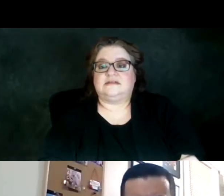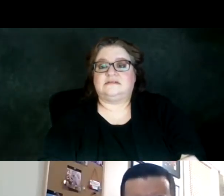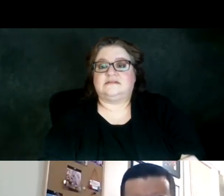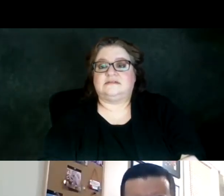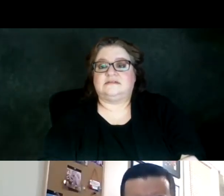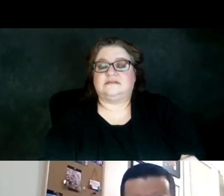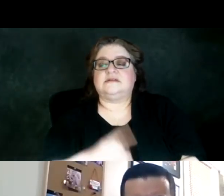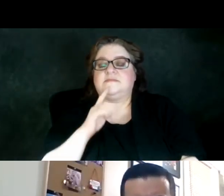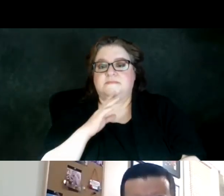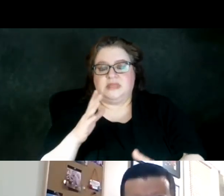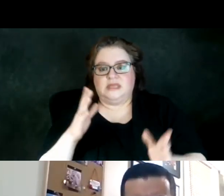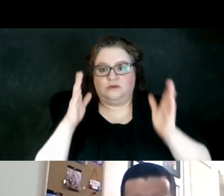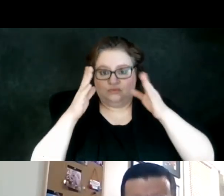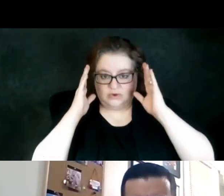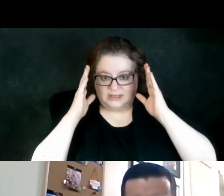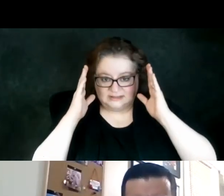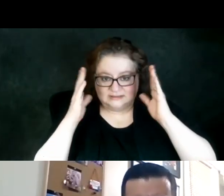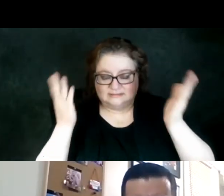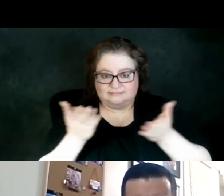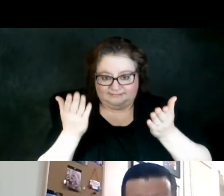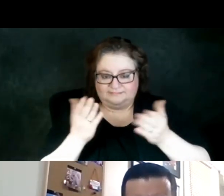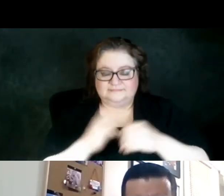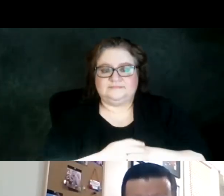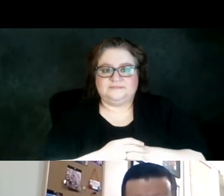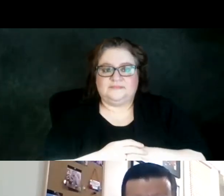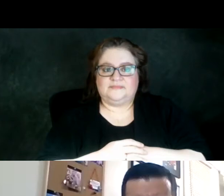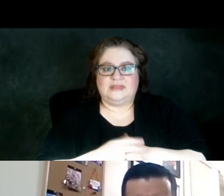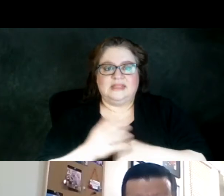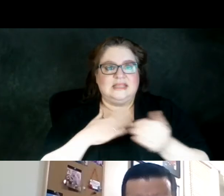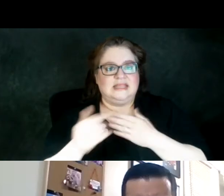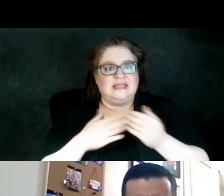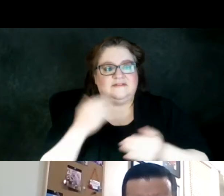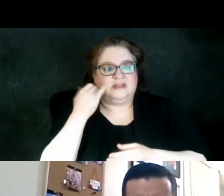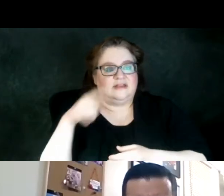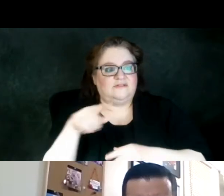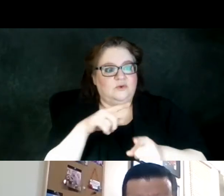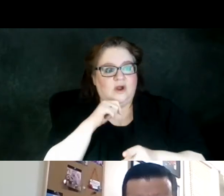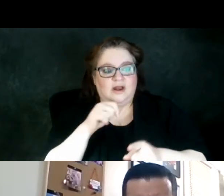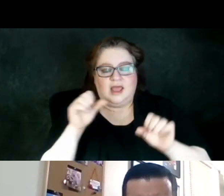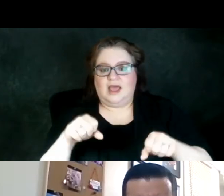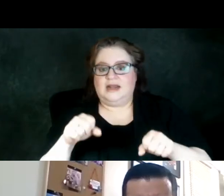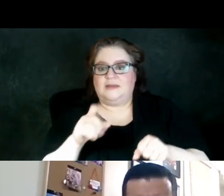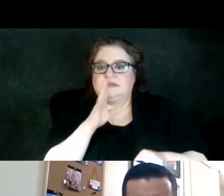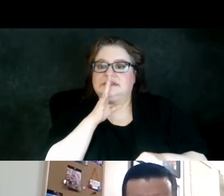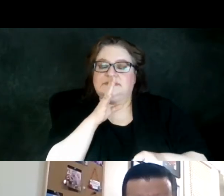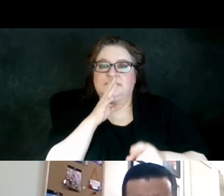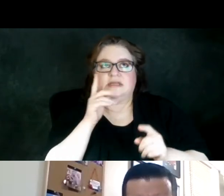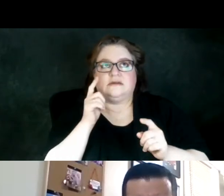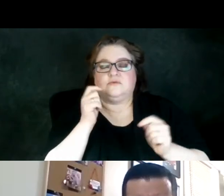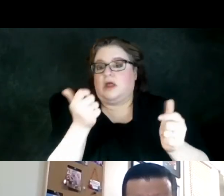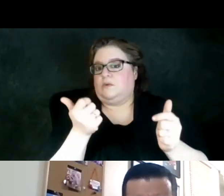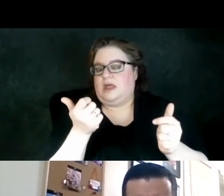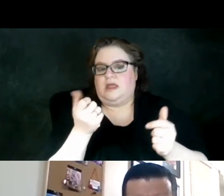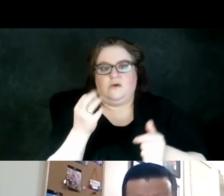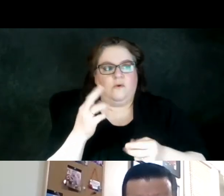just be present. Even if you are not able to speak right away,